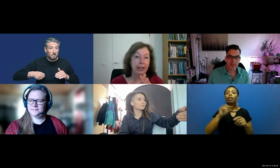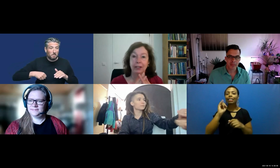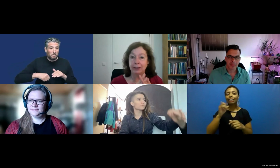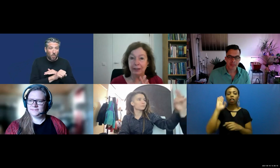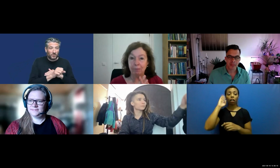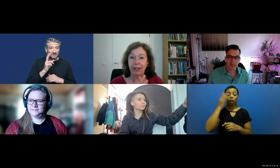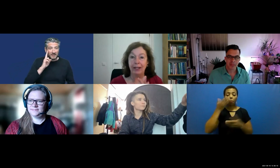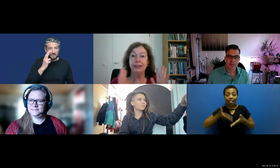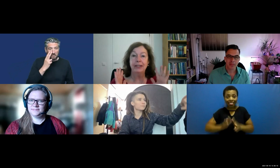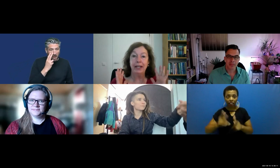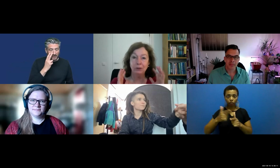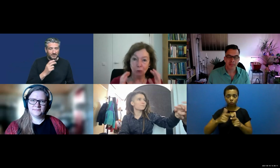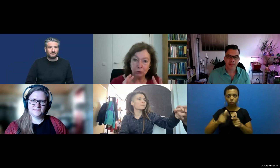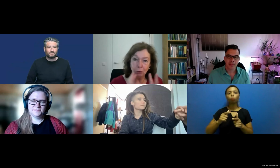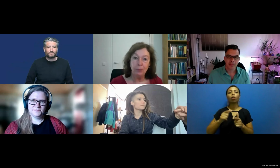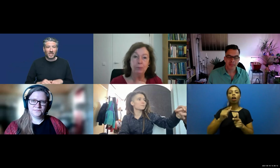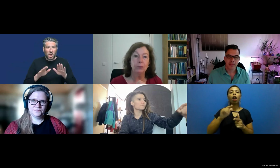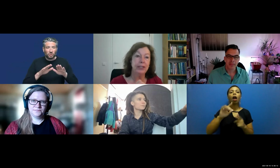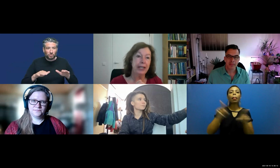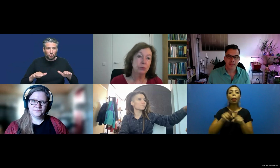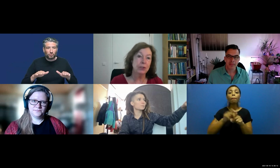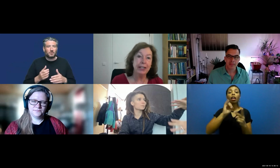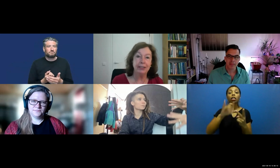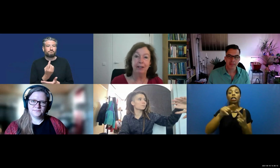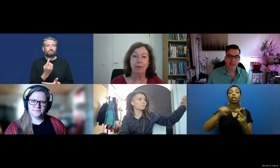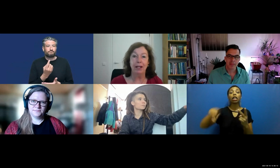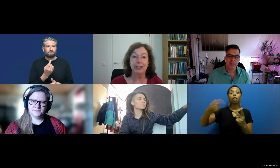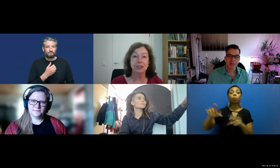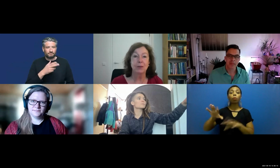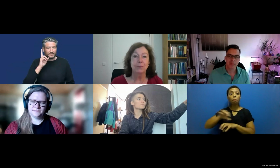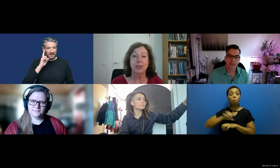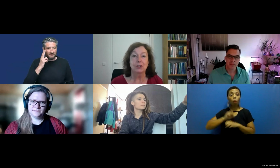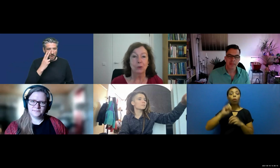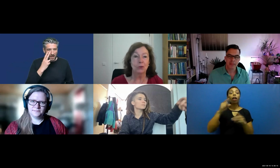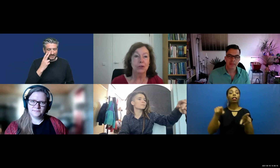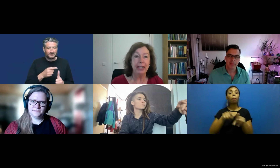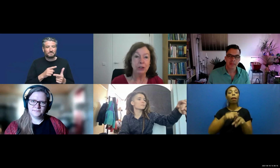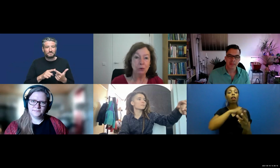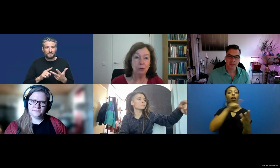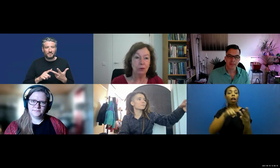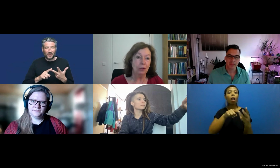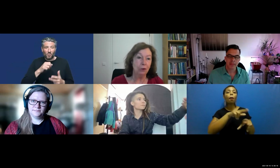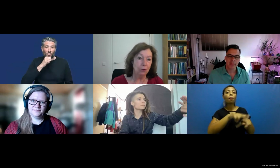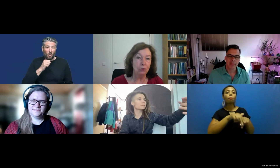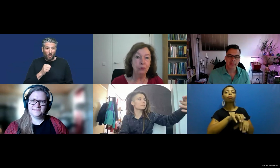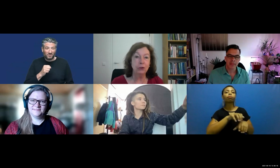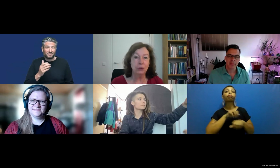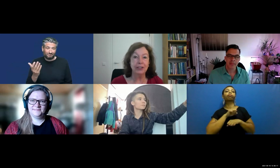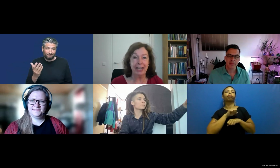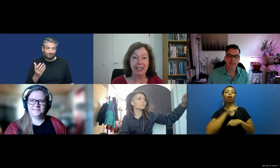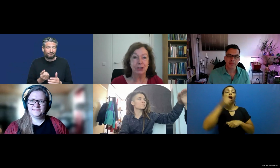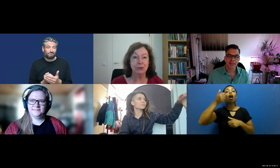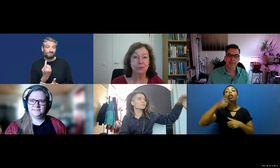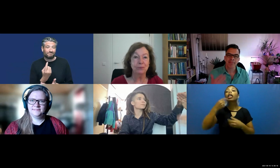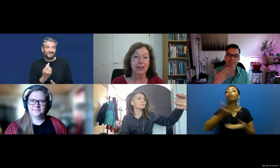early acquired deafblindness, and also people with age-related deafblindness. So thank you all for